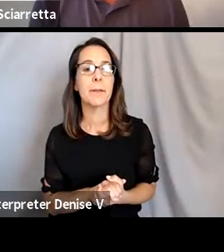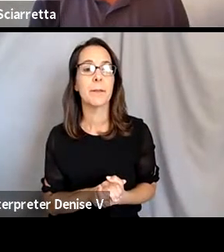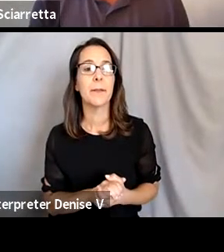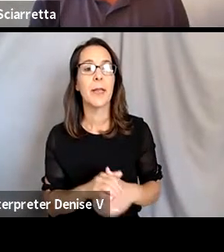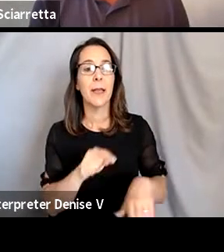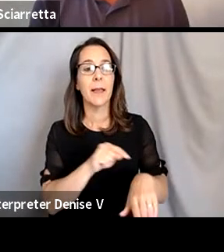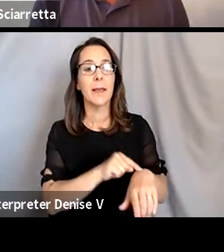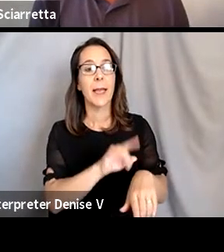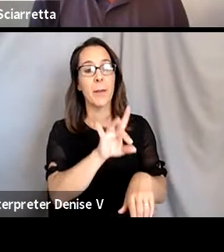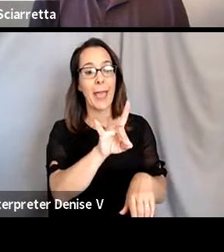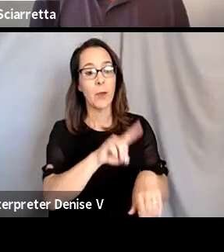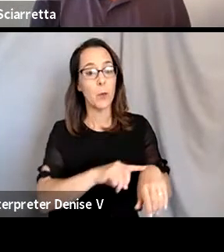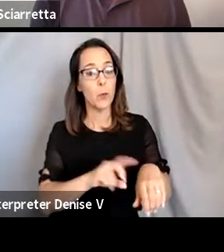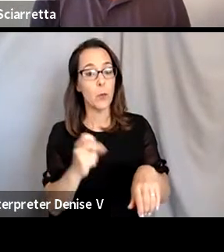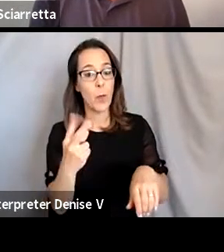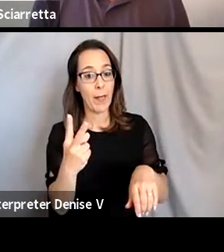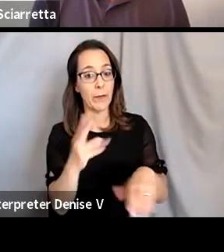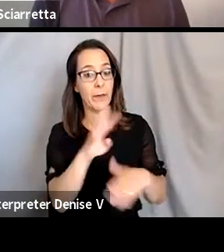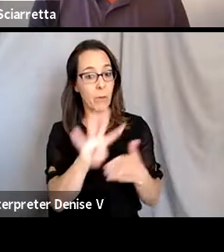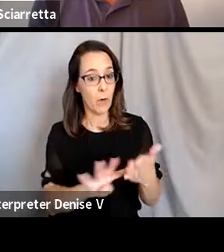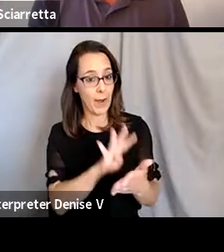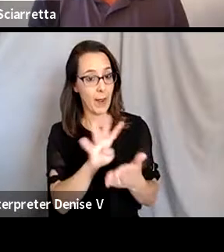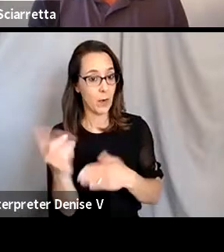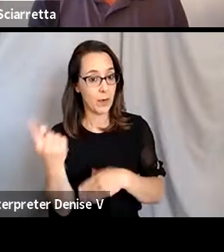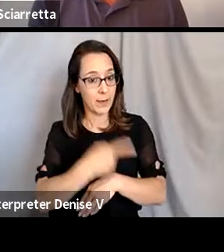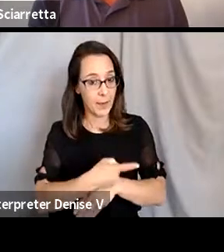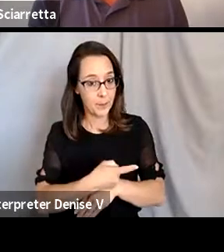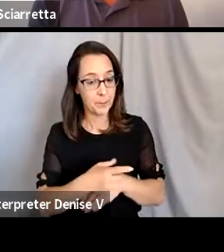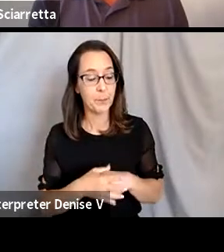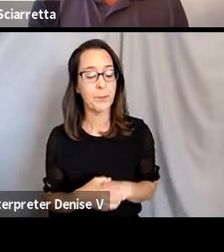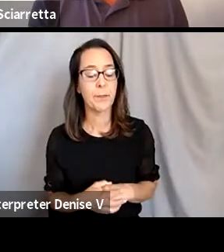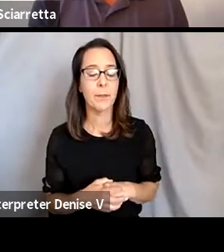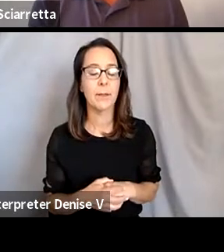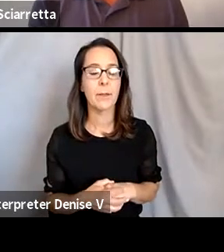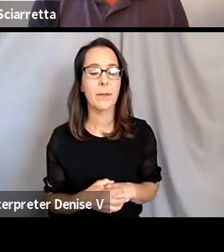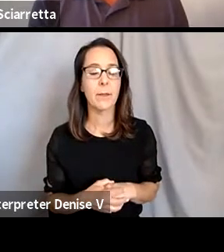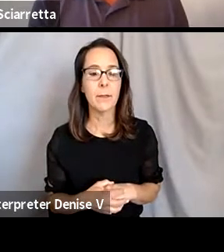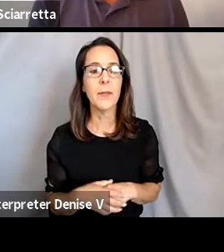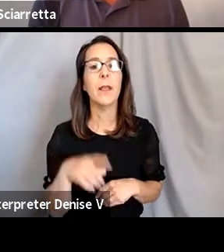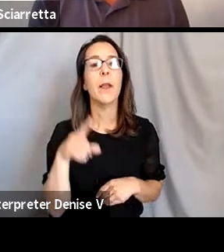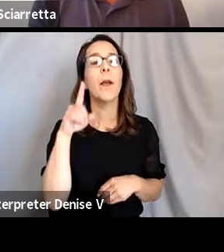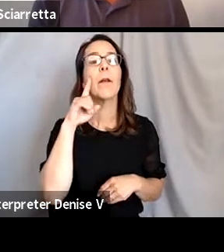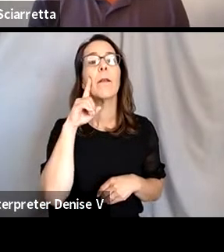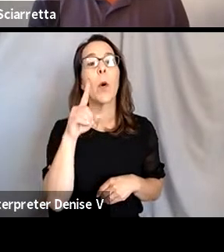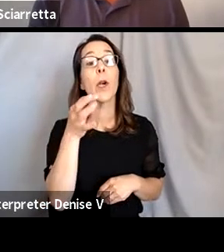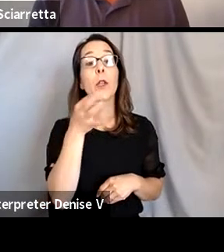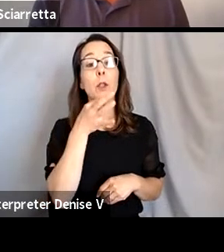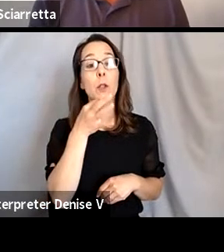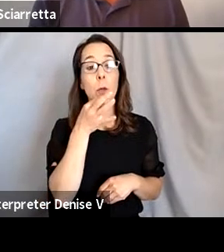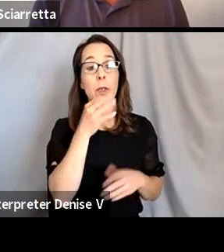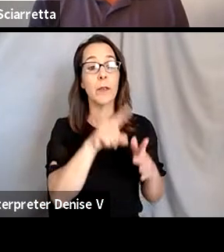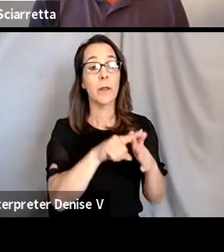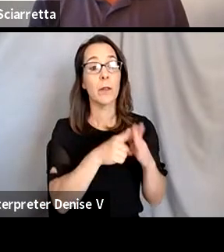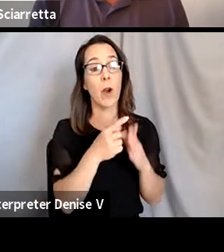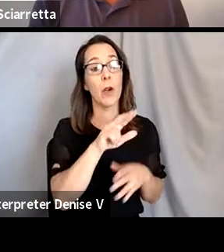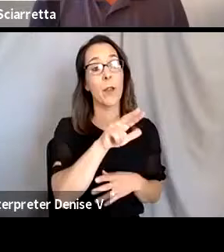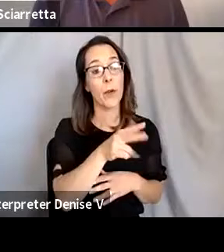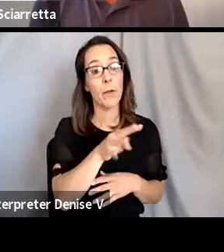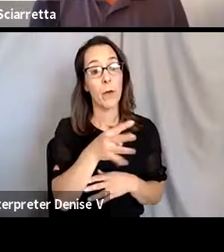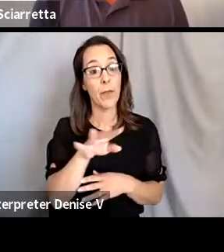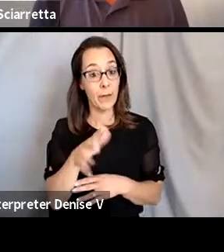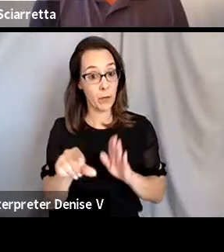So it's 4 hours. And then in incoming grades 3 through 5, we're able